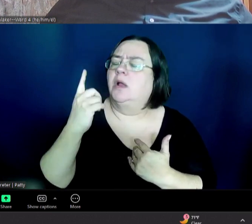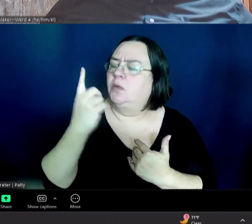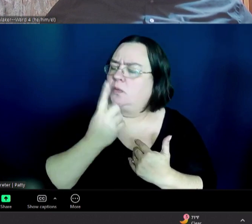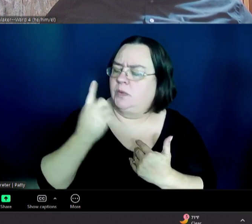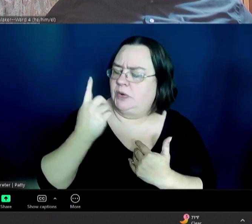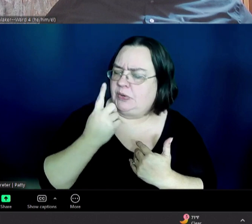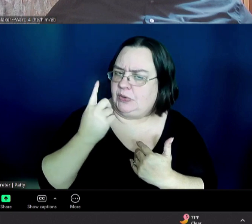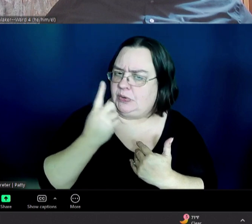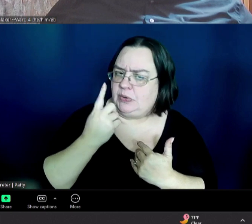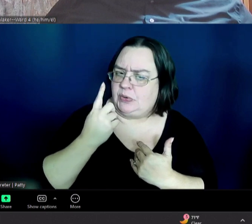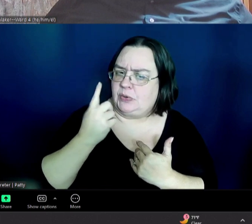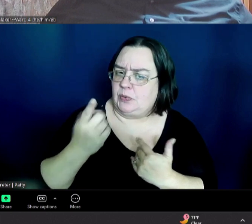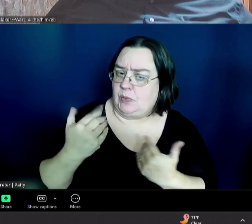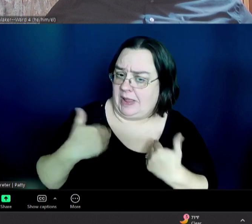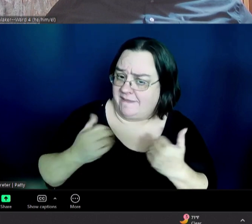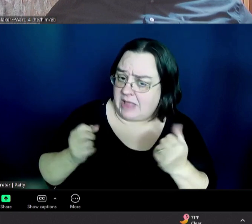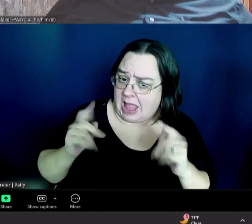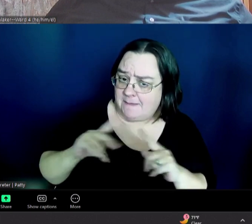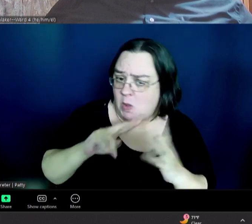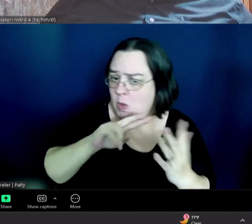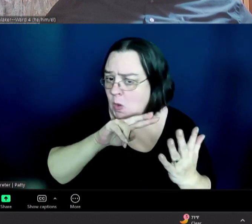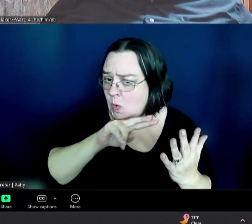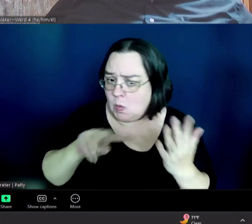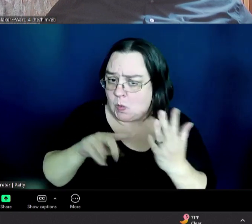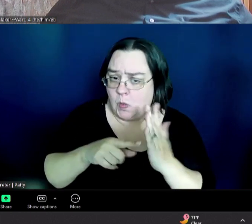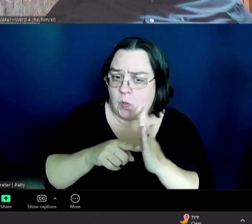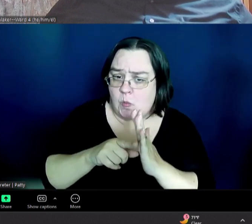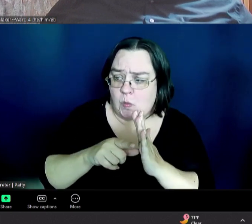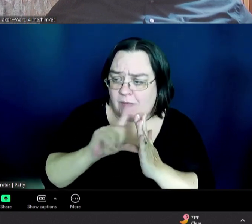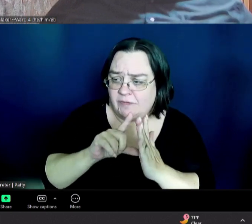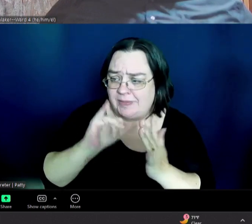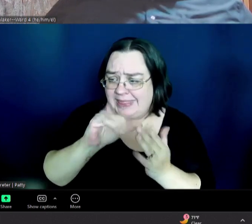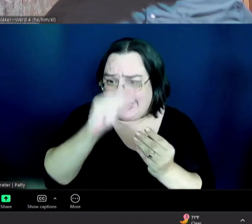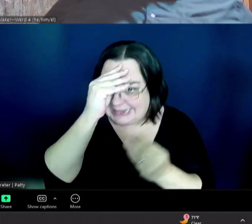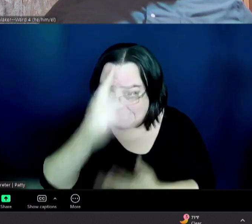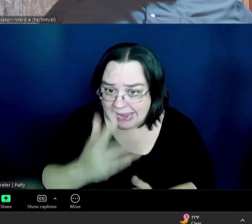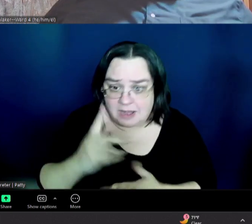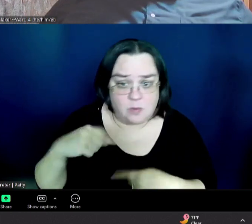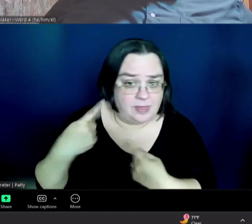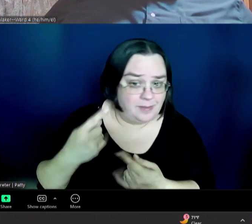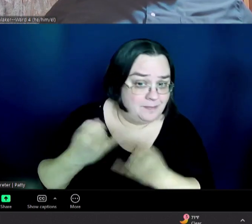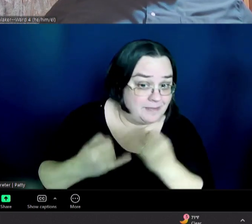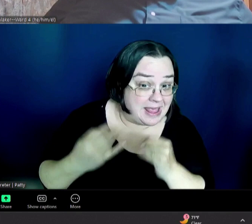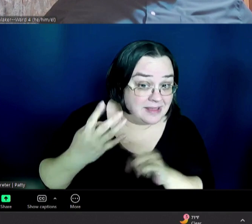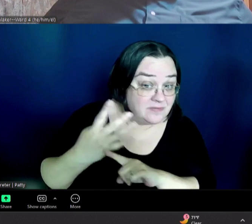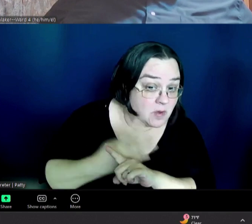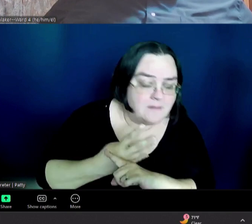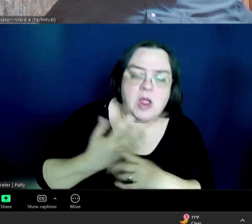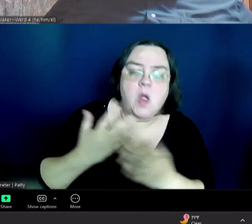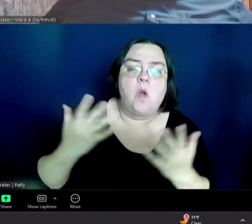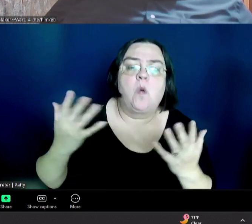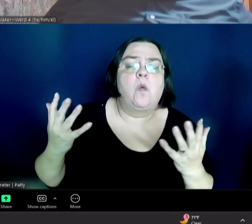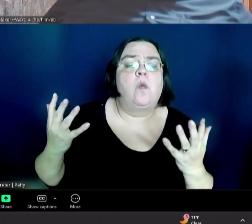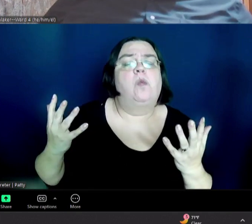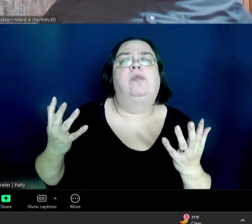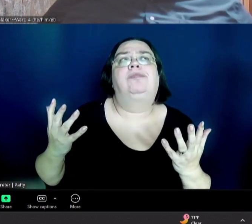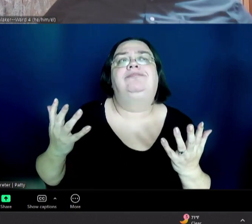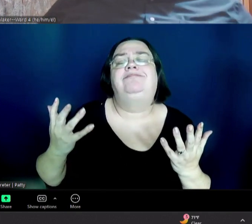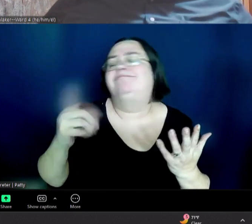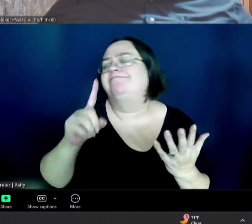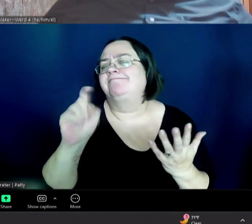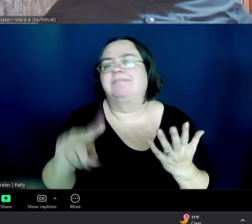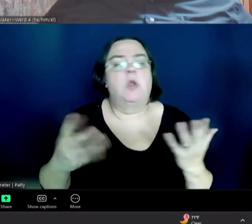Have you guys had a chance to look at the data in the past 4 months, and what is the likely